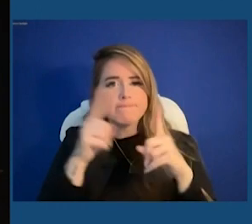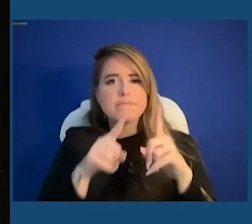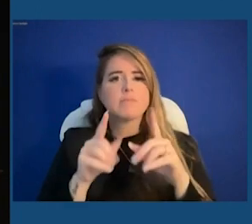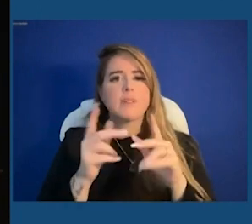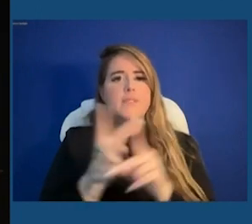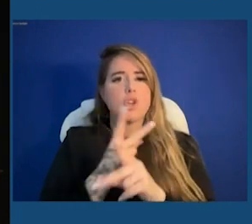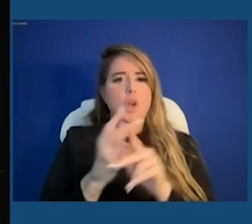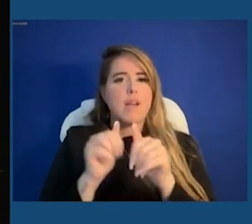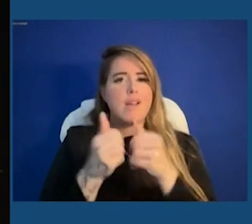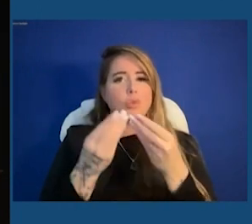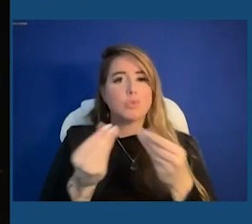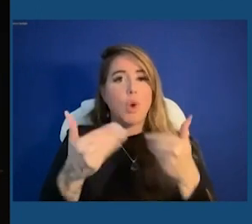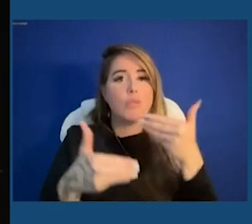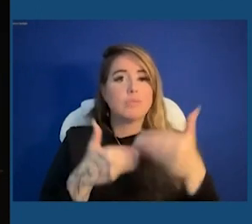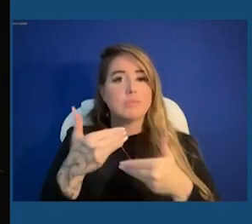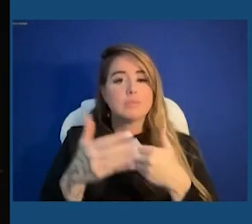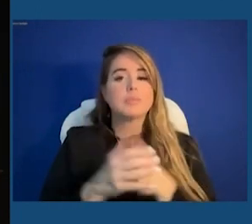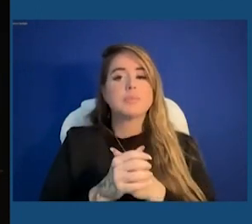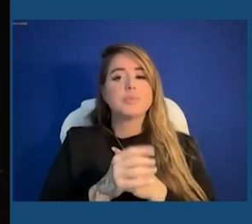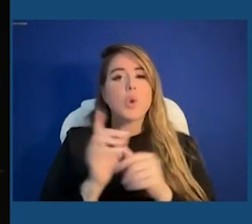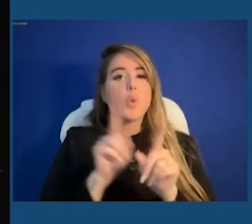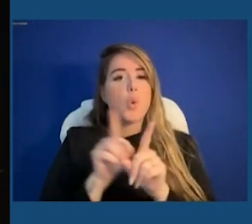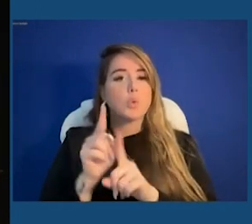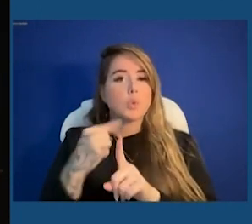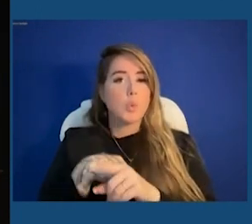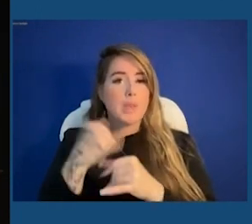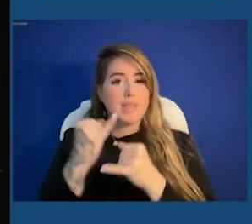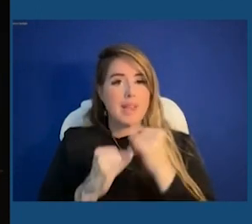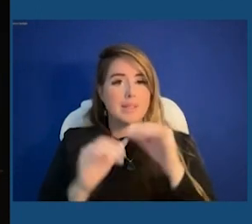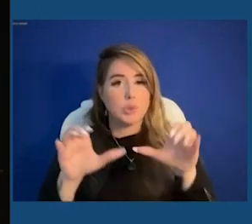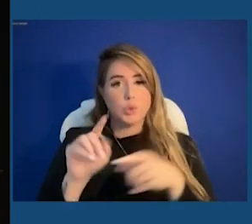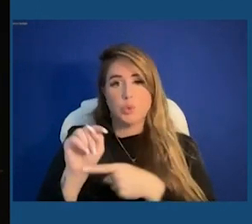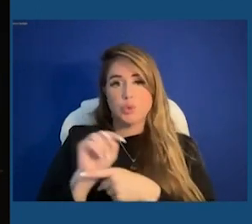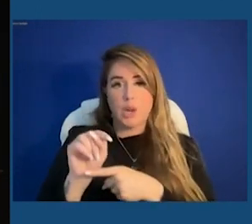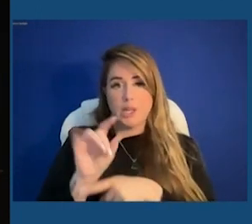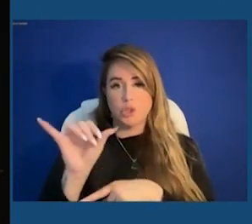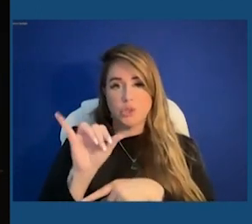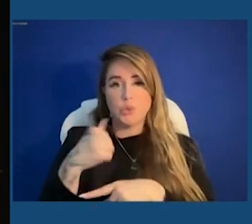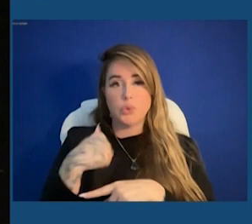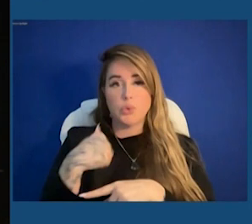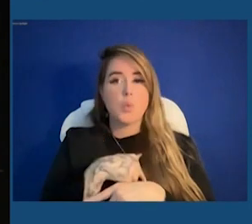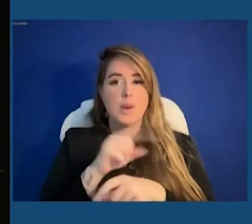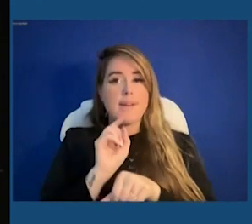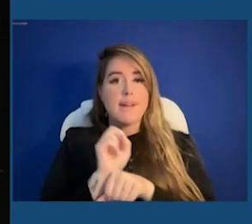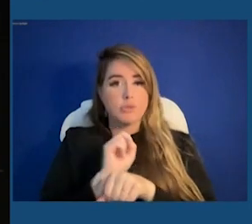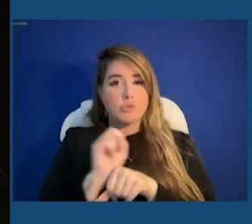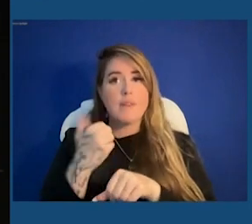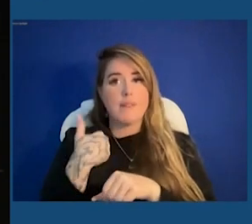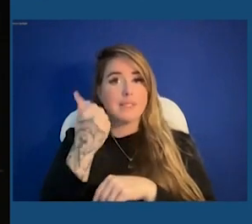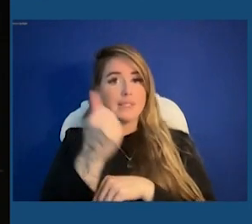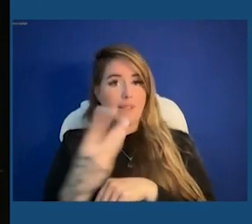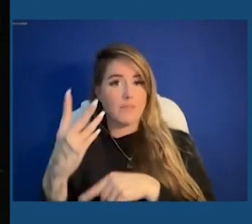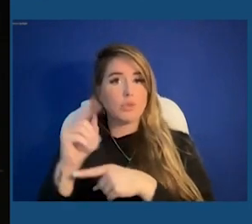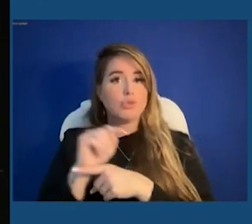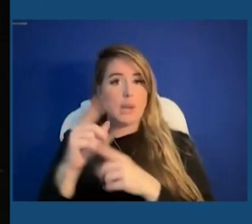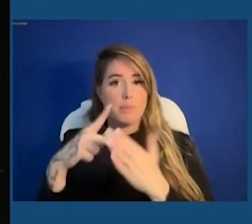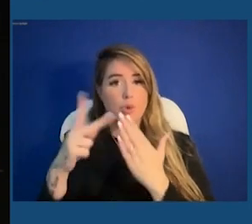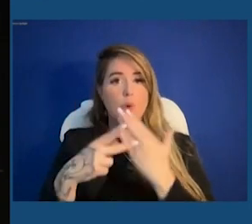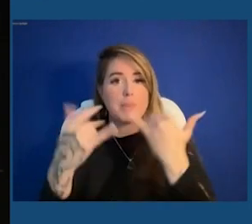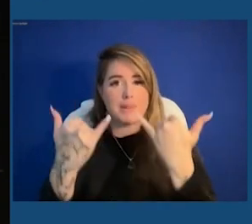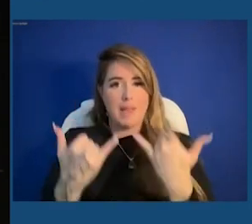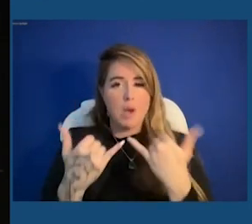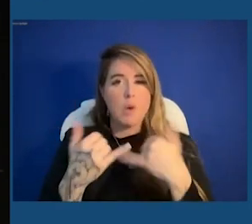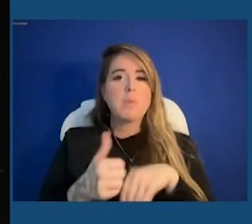forward. Lastly, we also do trainings. So there are actually several training programs that we have. Most